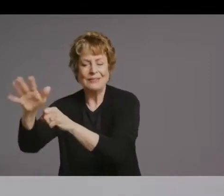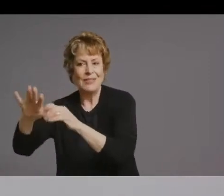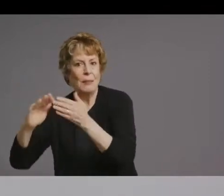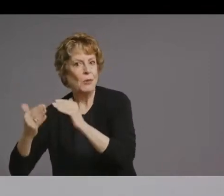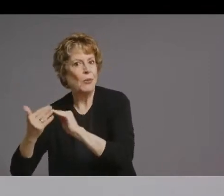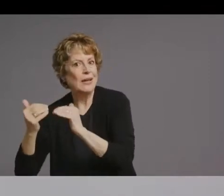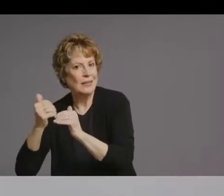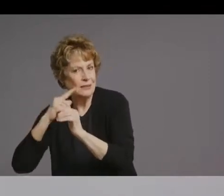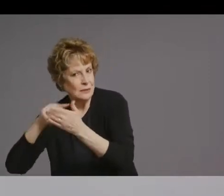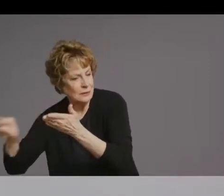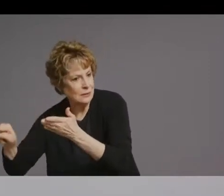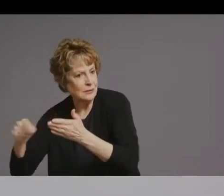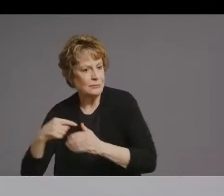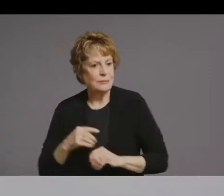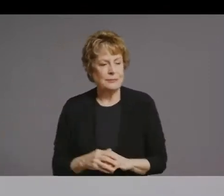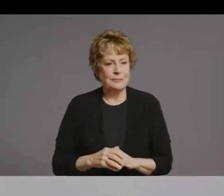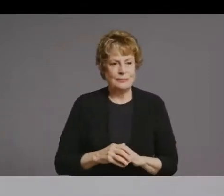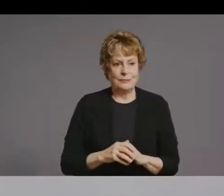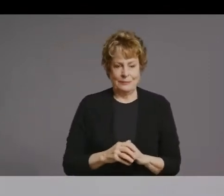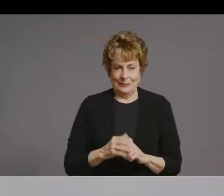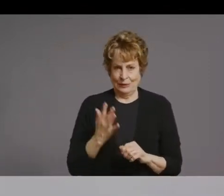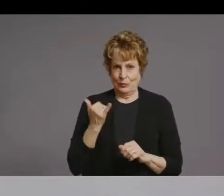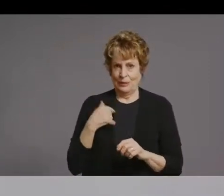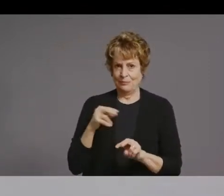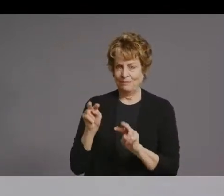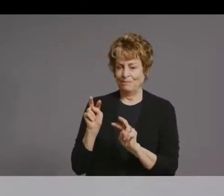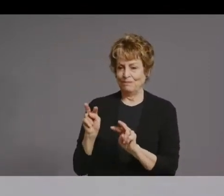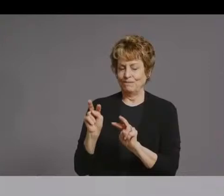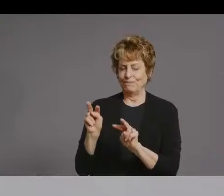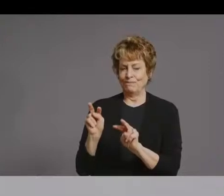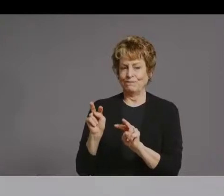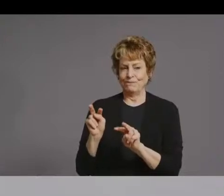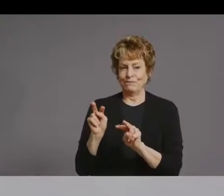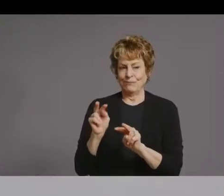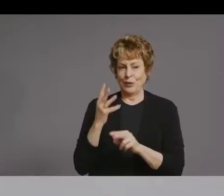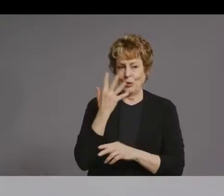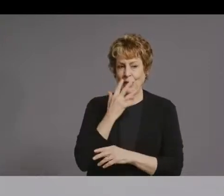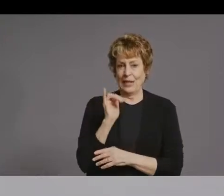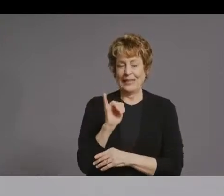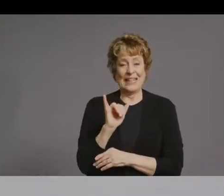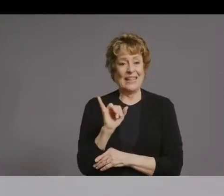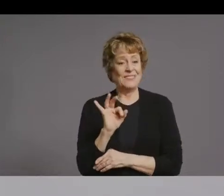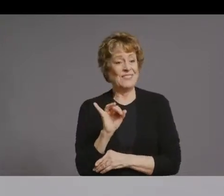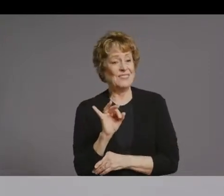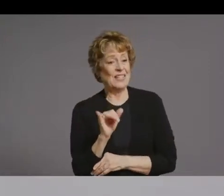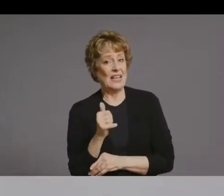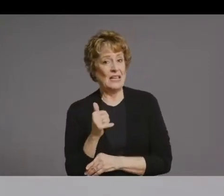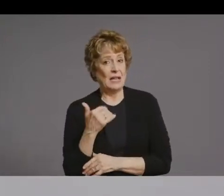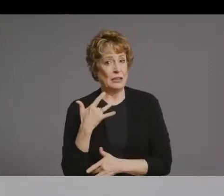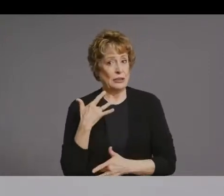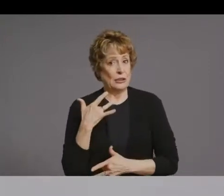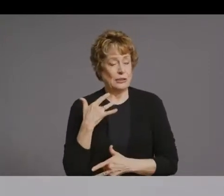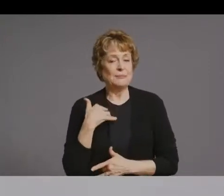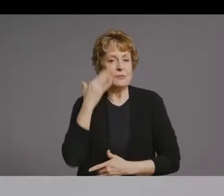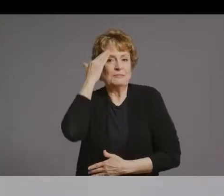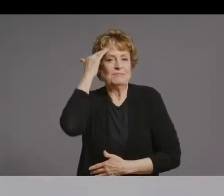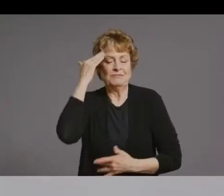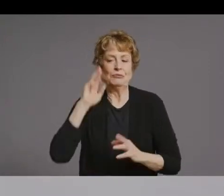that we can, you know, keep an eye on what those recommendations should be and if there are any concerns.